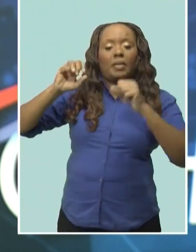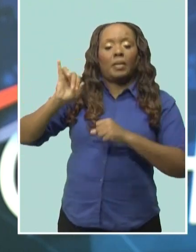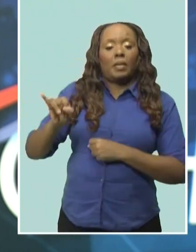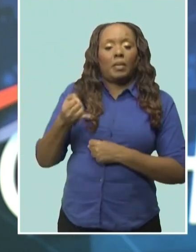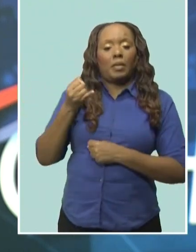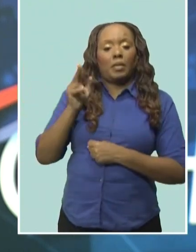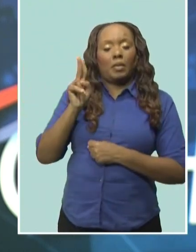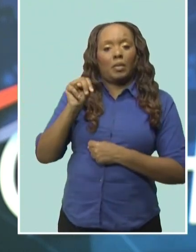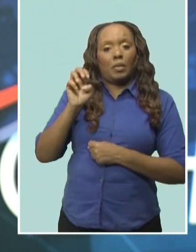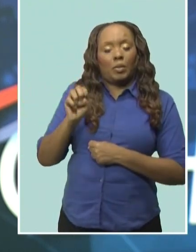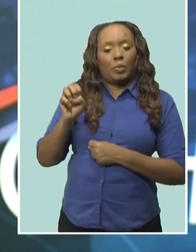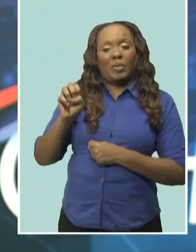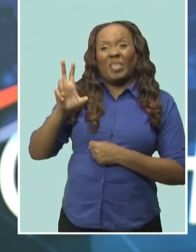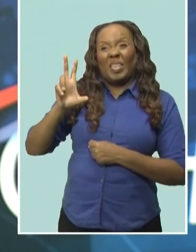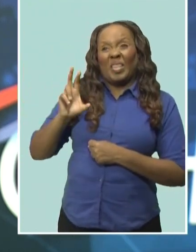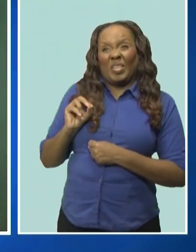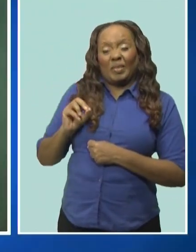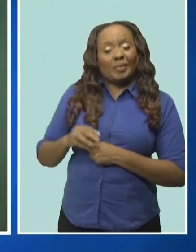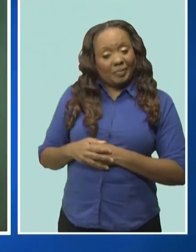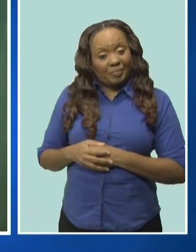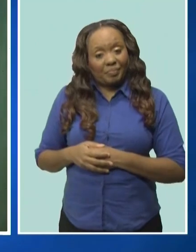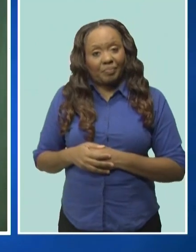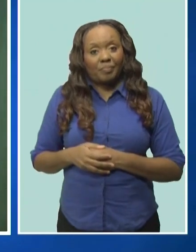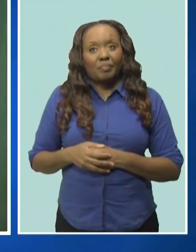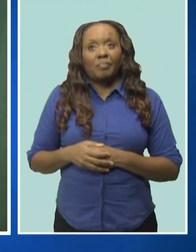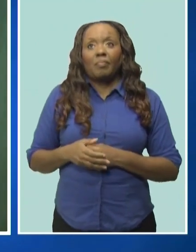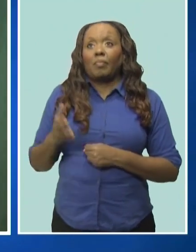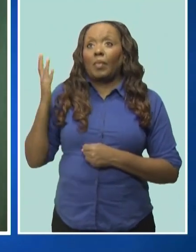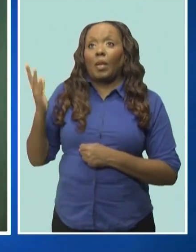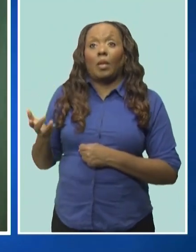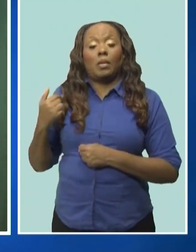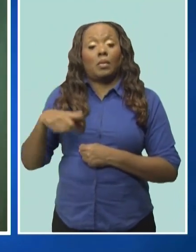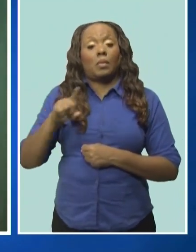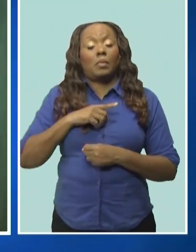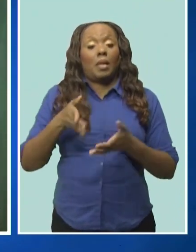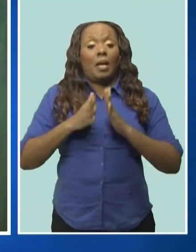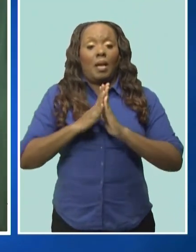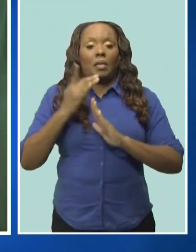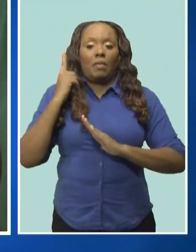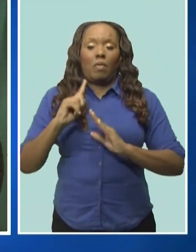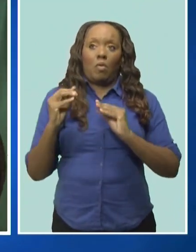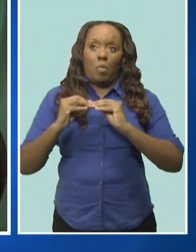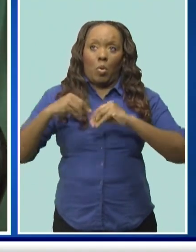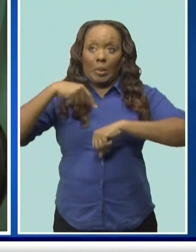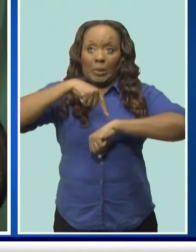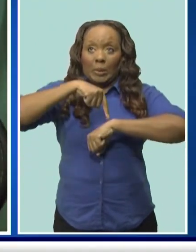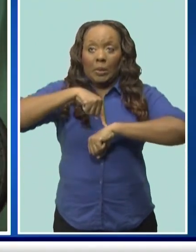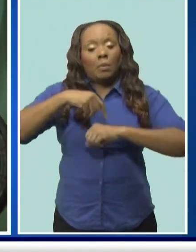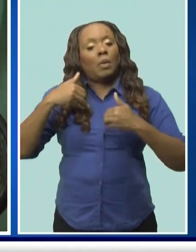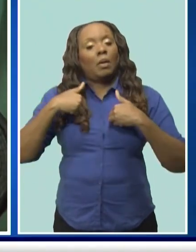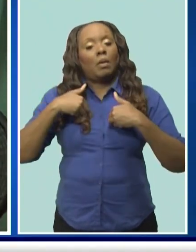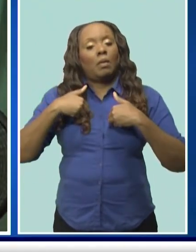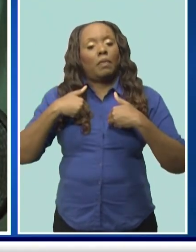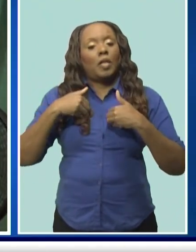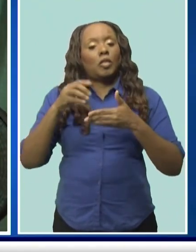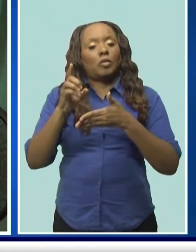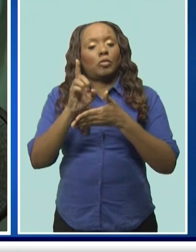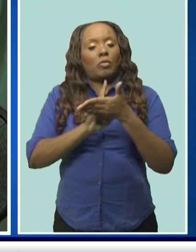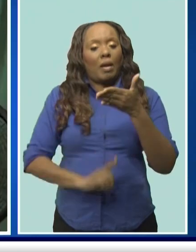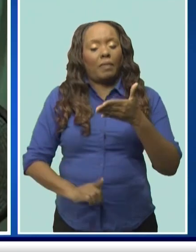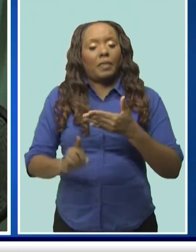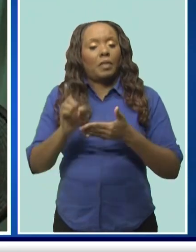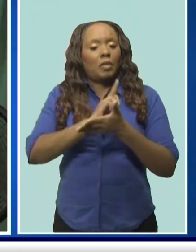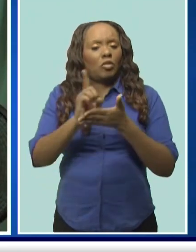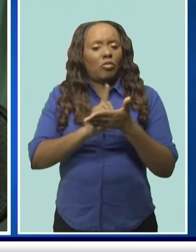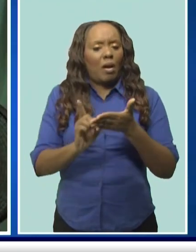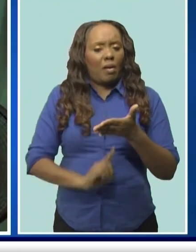30th. We have asked for an extension. We have a draft report that one half of the Commission